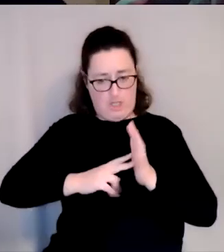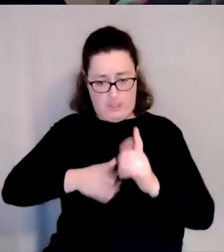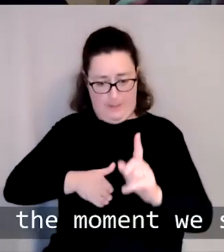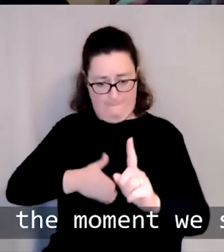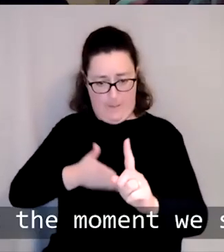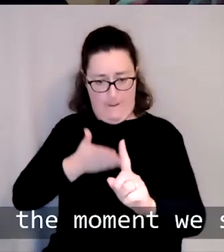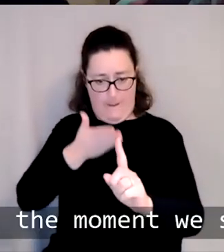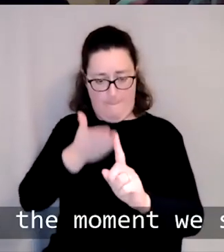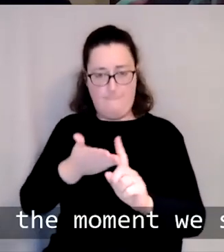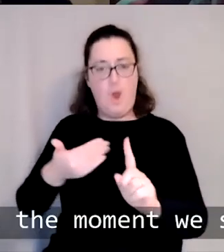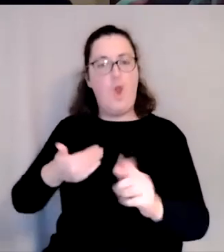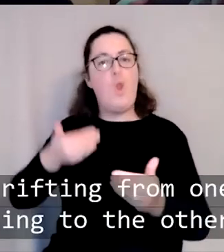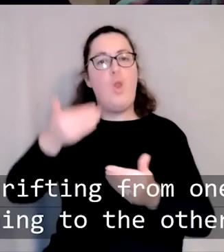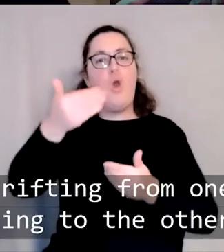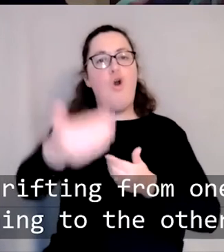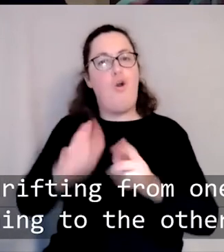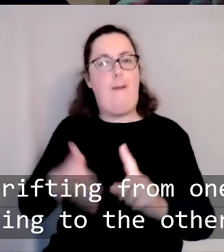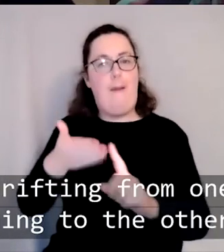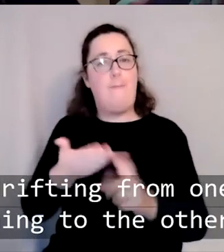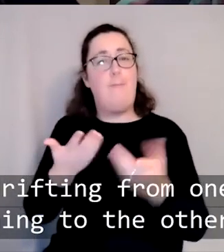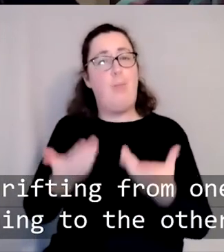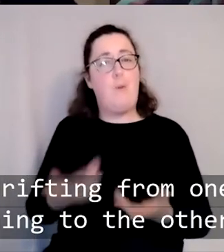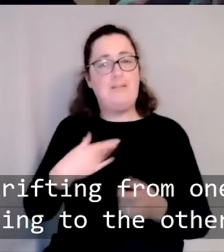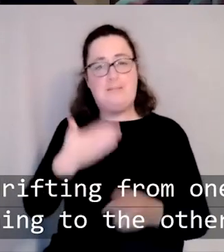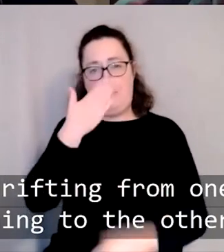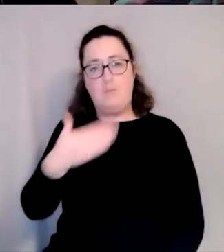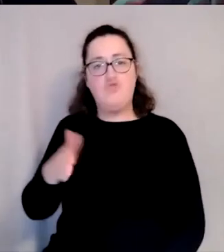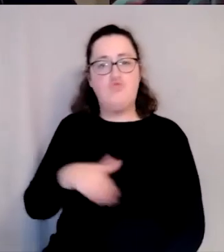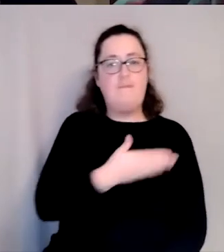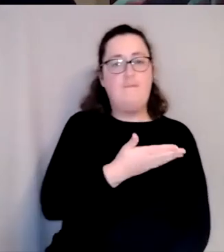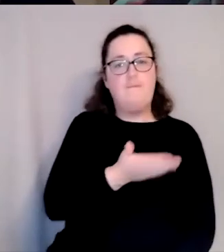term. Whereas at the moment, we seem to be drifting from one thing to the other.